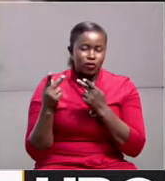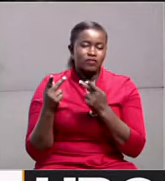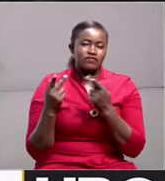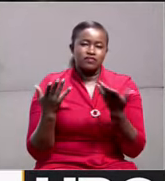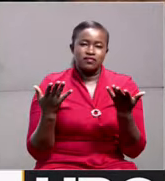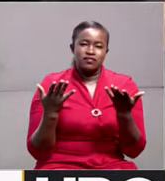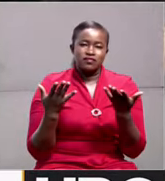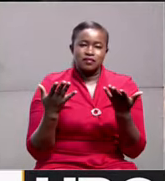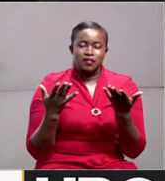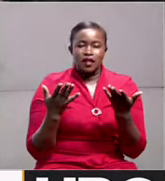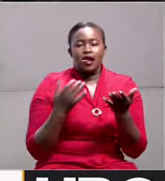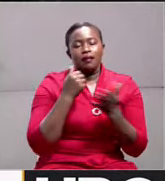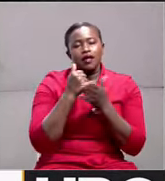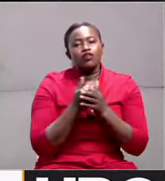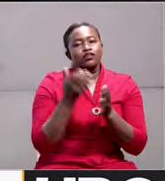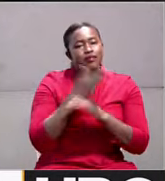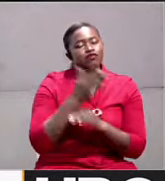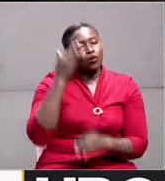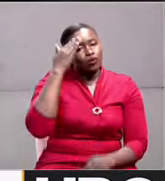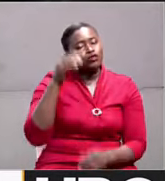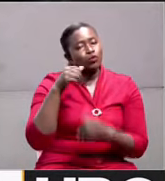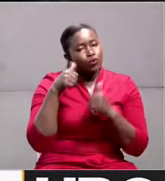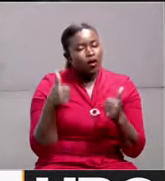konogira ngo tukamanya kare kutarahare